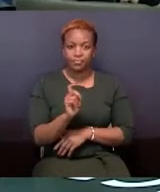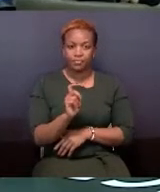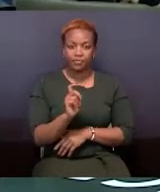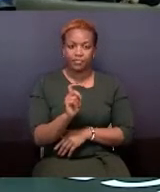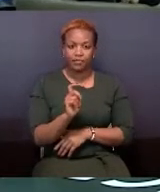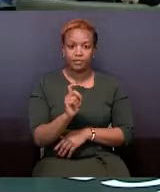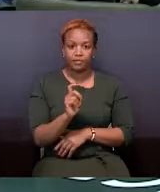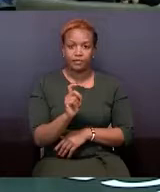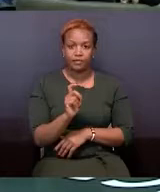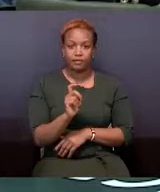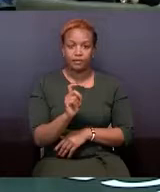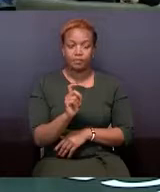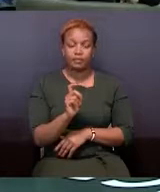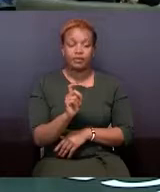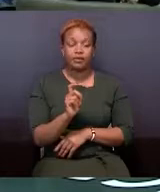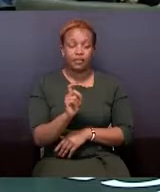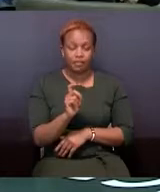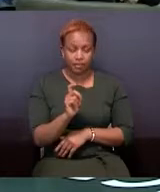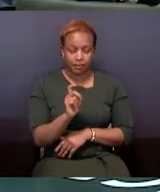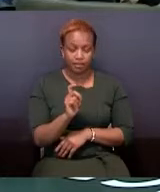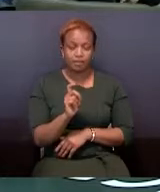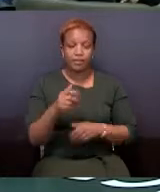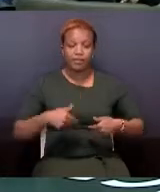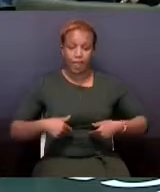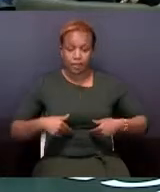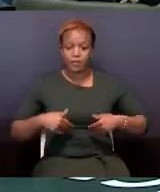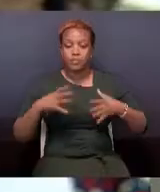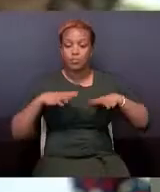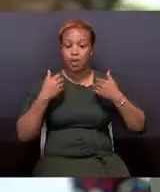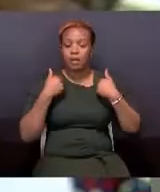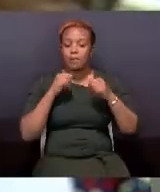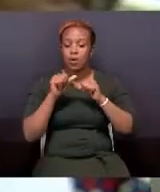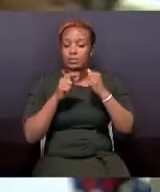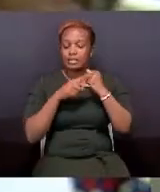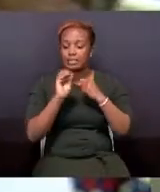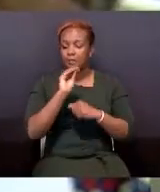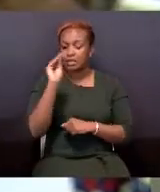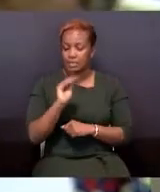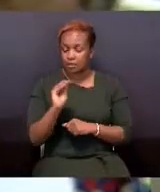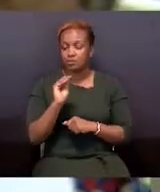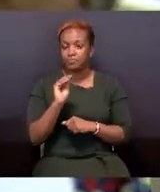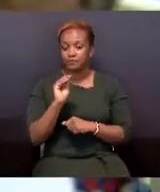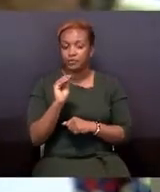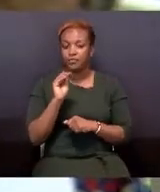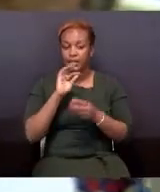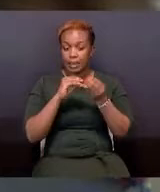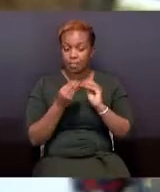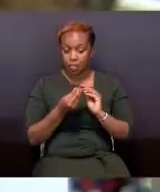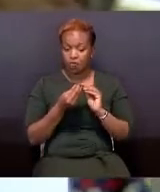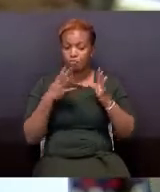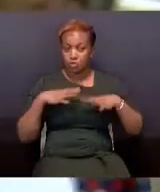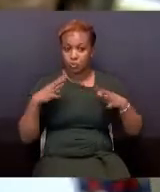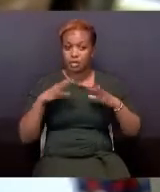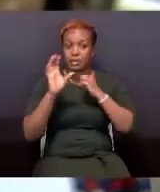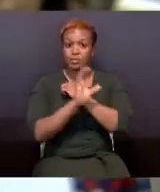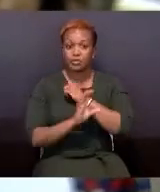constitutes 60% of the population, as she has rightly put it. This 60%